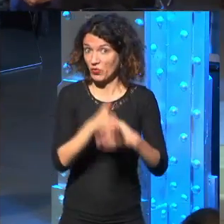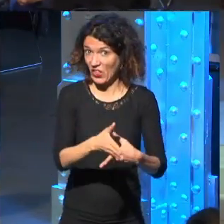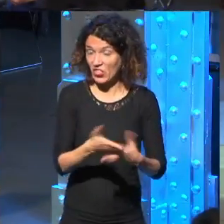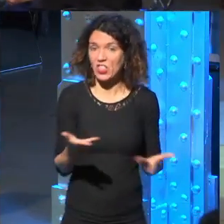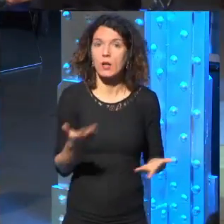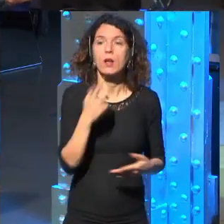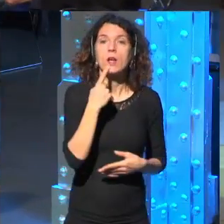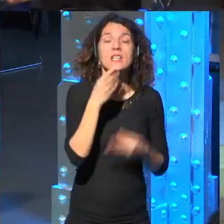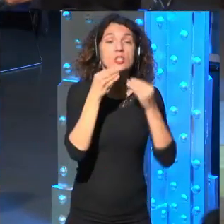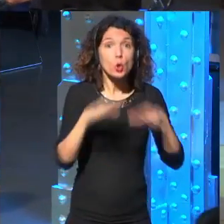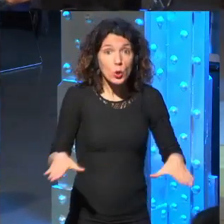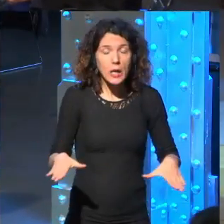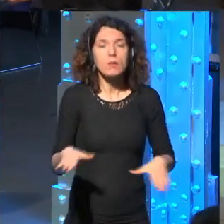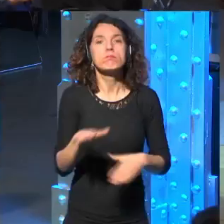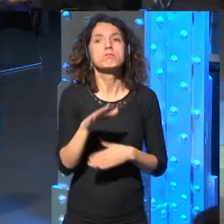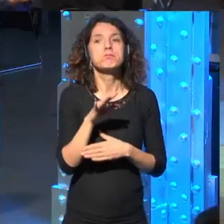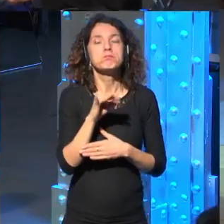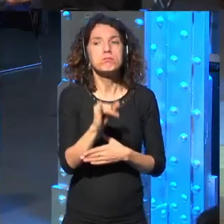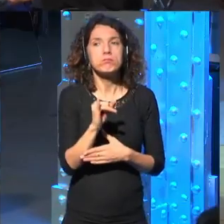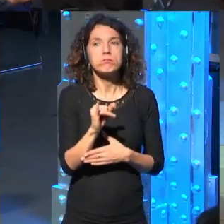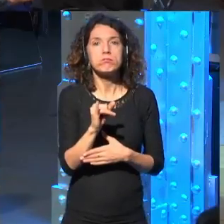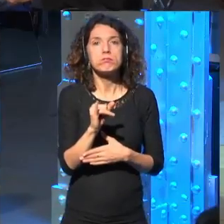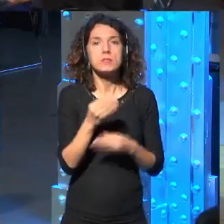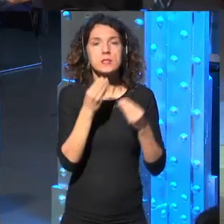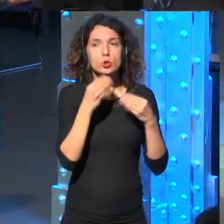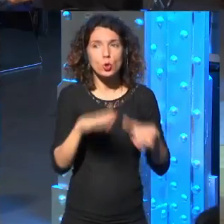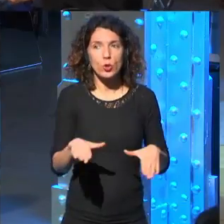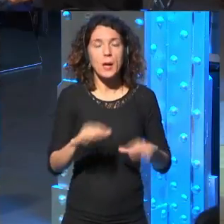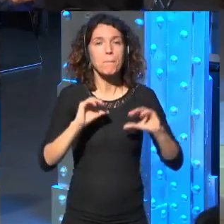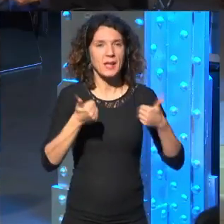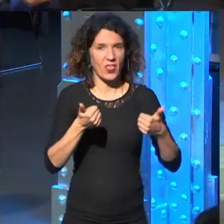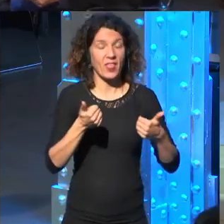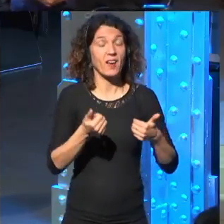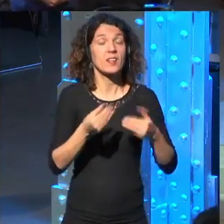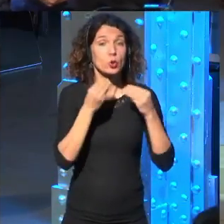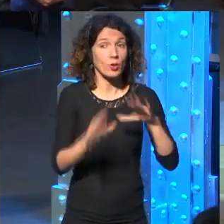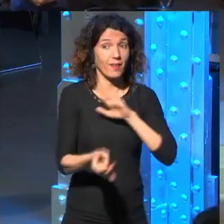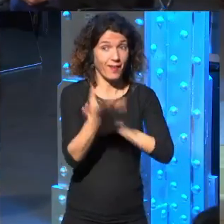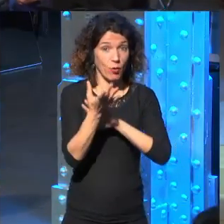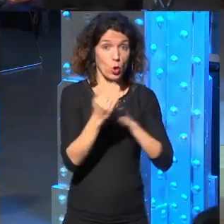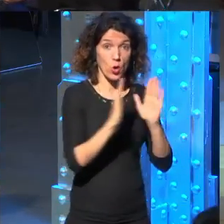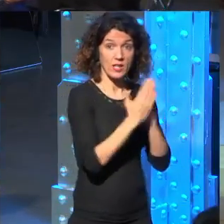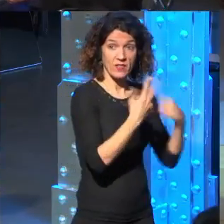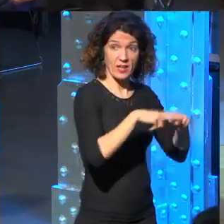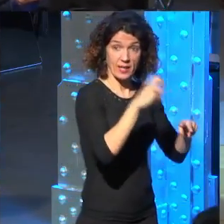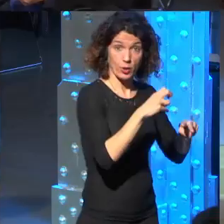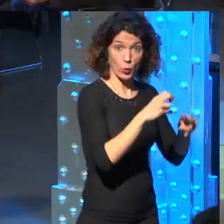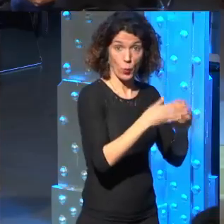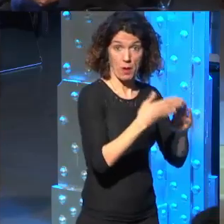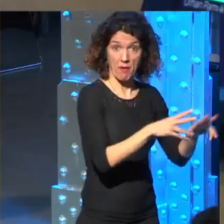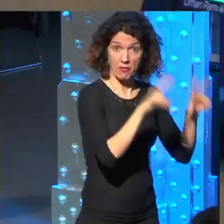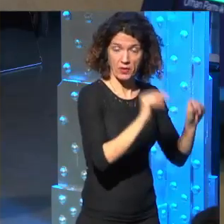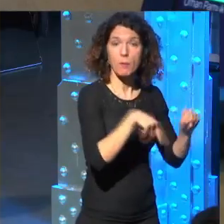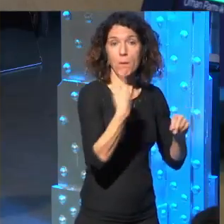you were finishing the Black Book. Yes. How it was your life then?